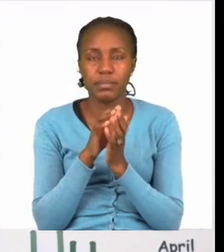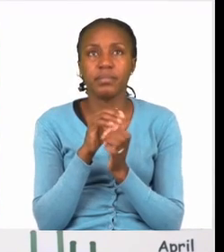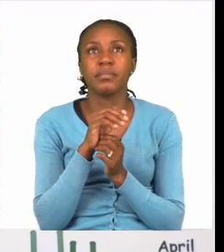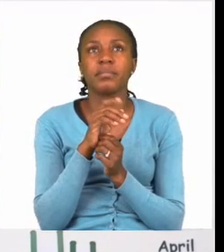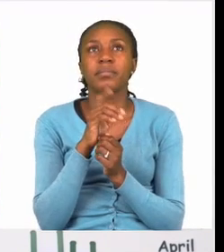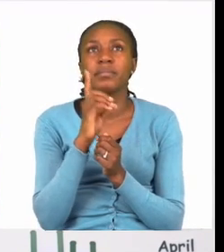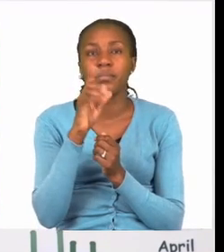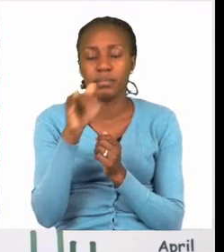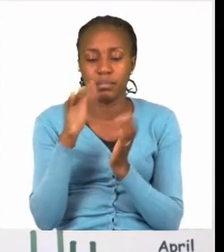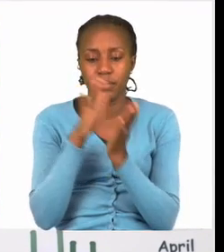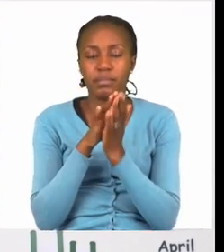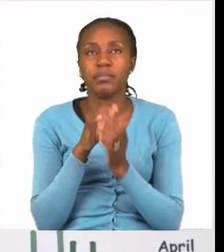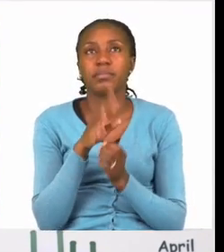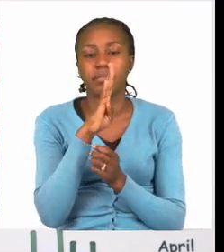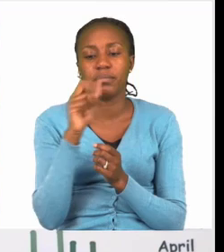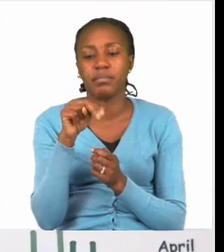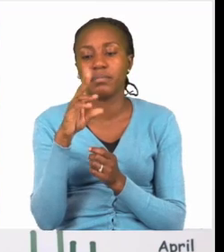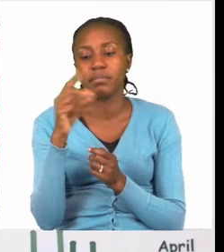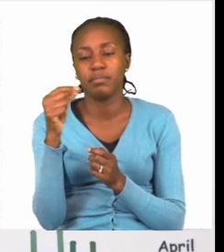Ladybug.